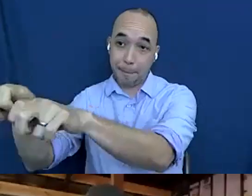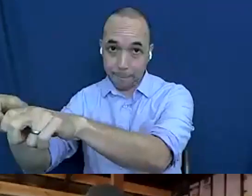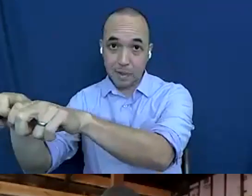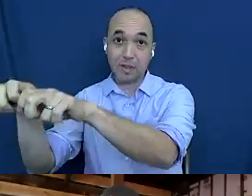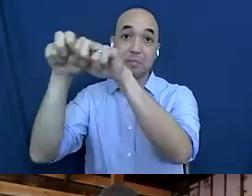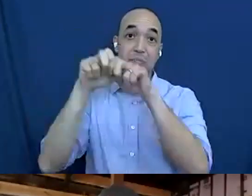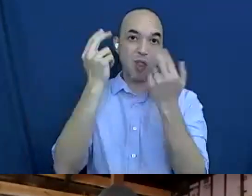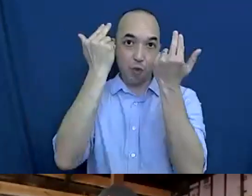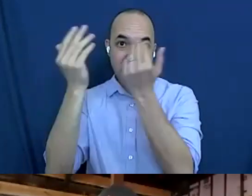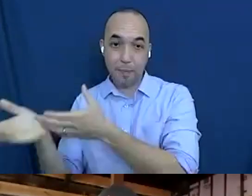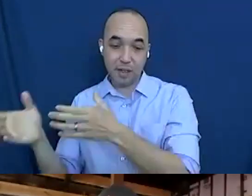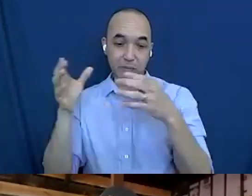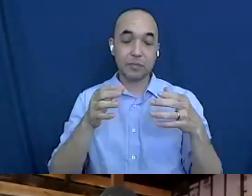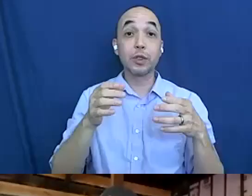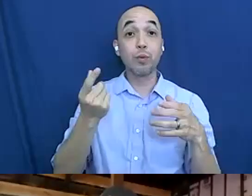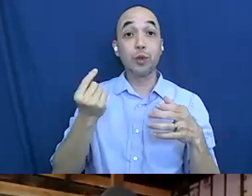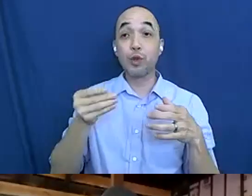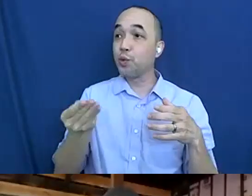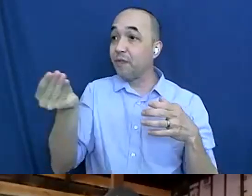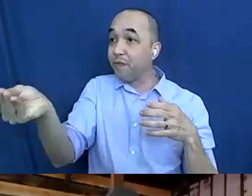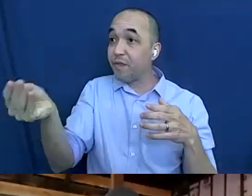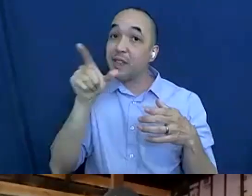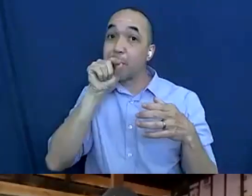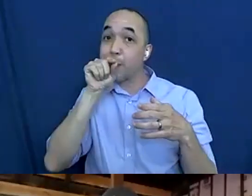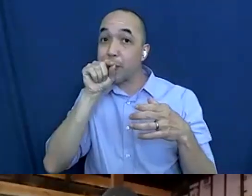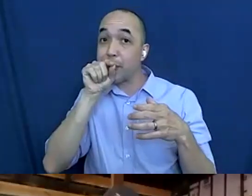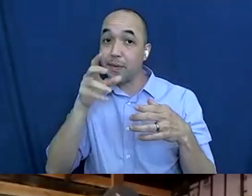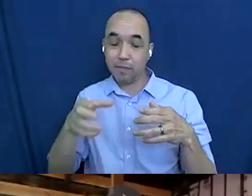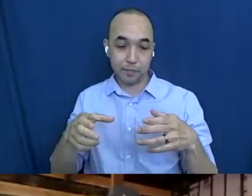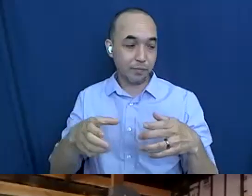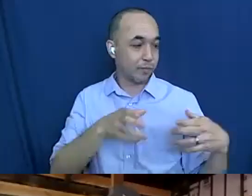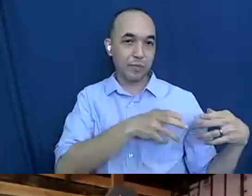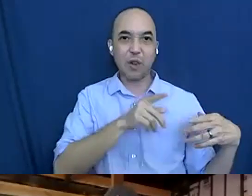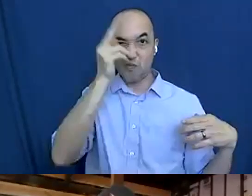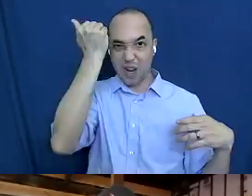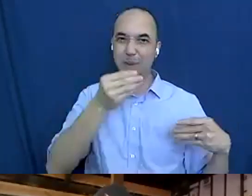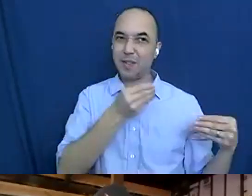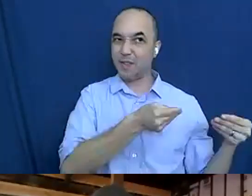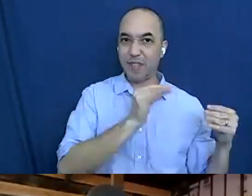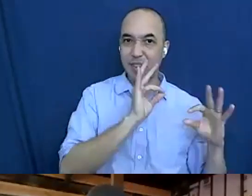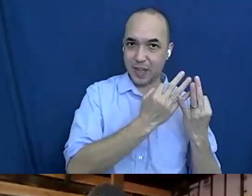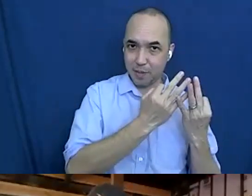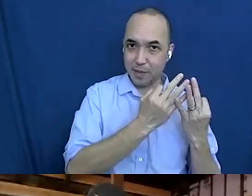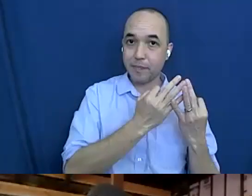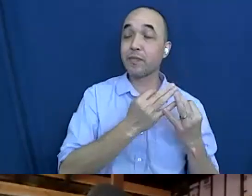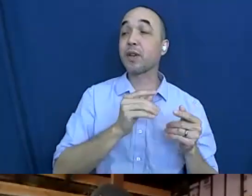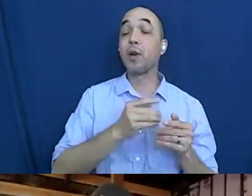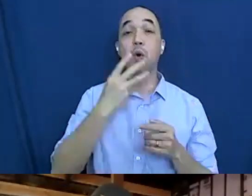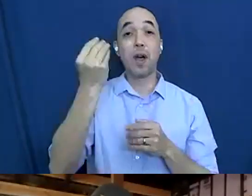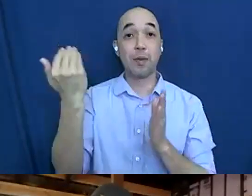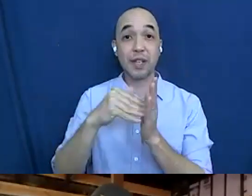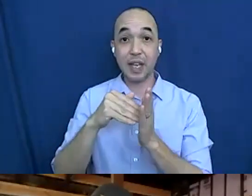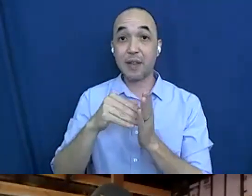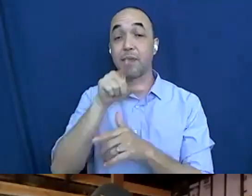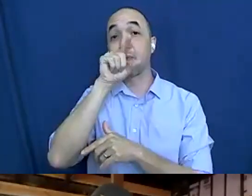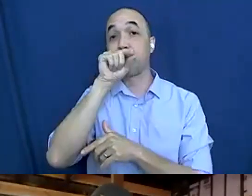the rabbit, put it in a bag. You would take the bird out again, let him hunt again. So now you're actually getting food for your family and you're actually